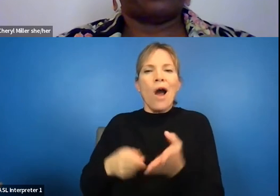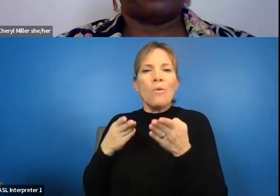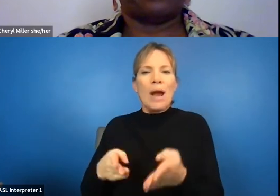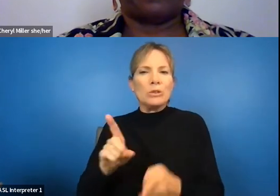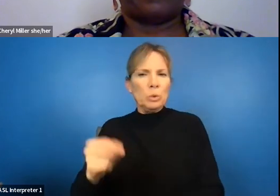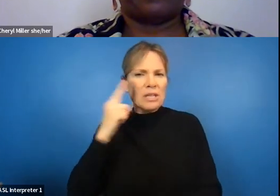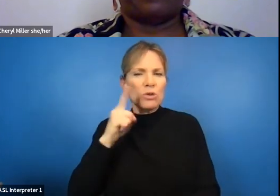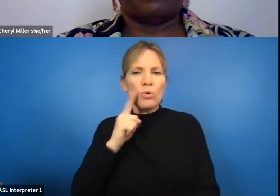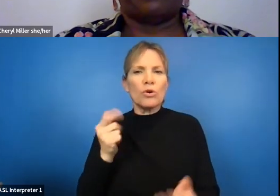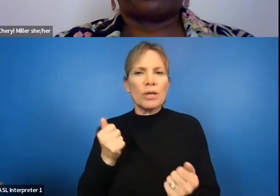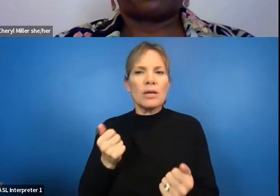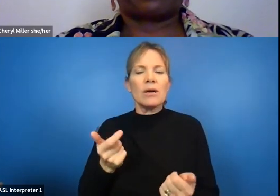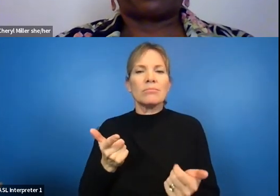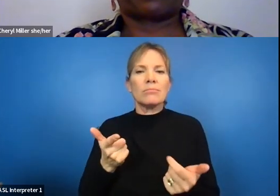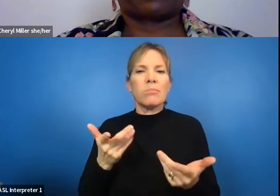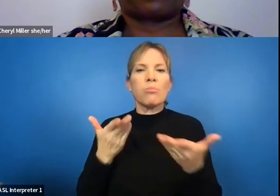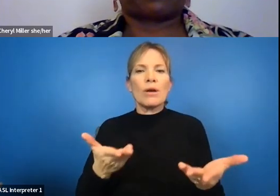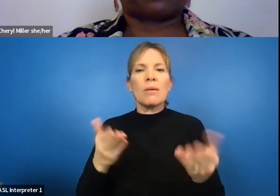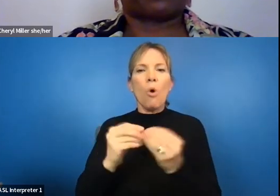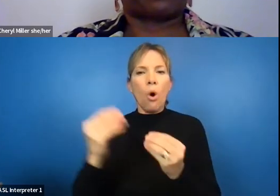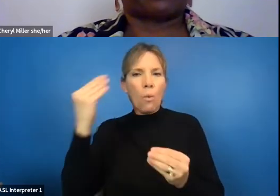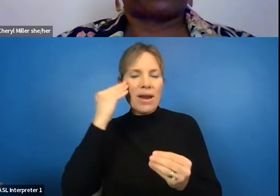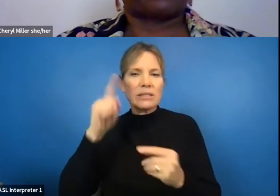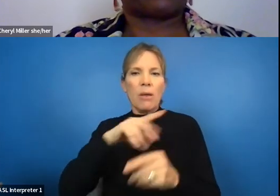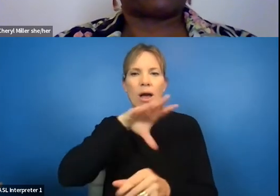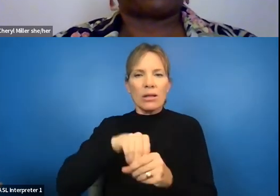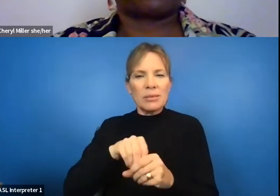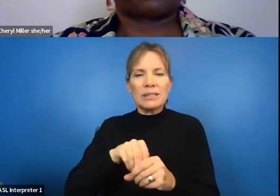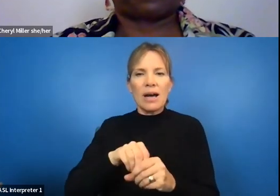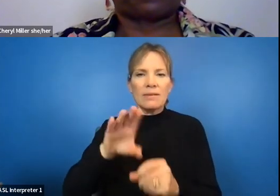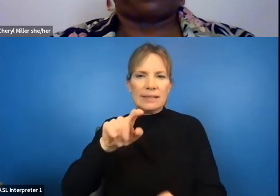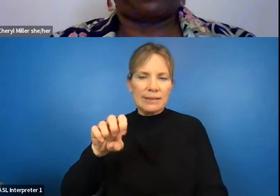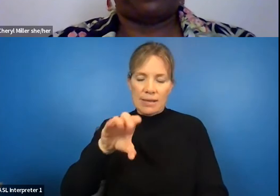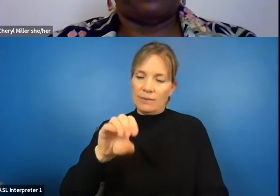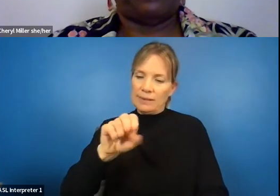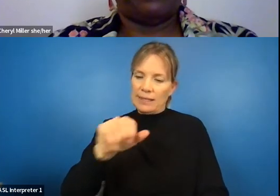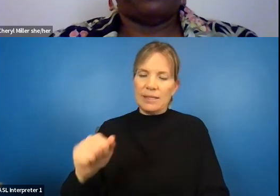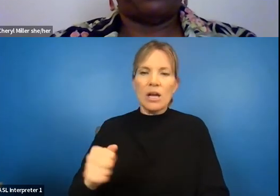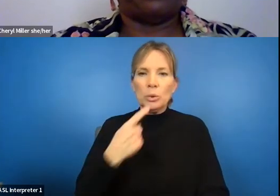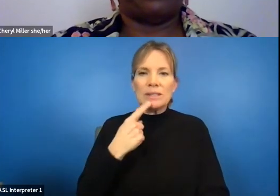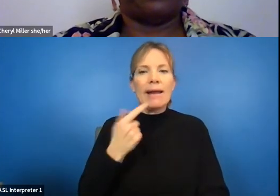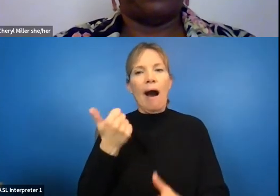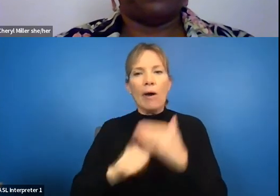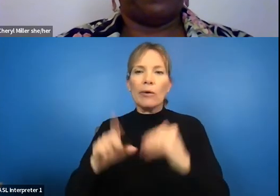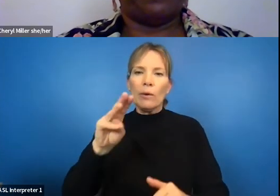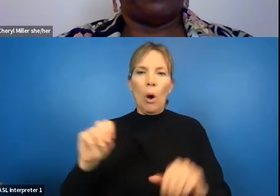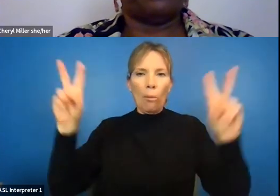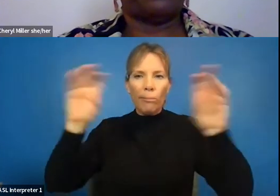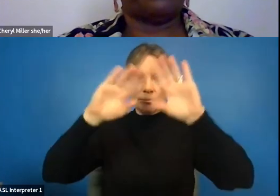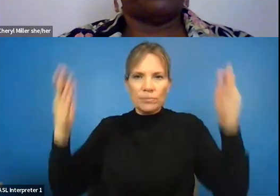to raise awareness about elements of CESSA, as you said, under the dome?